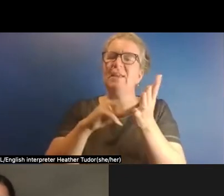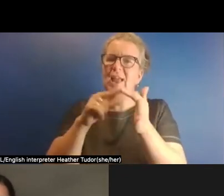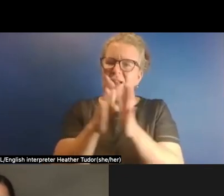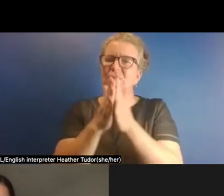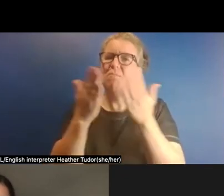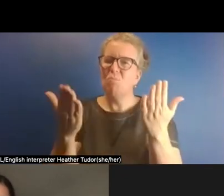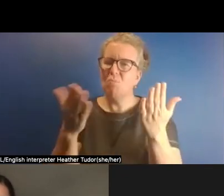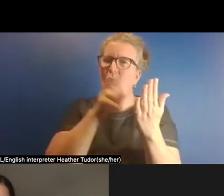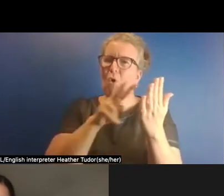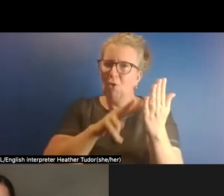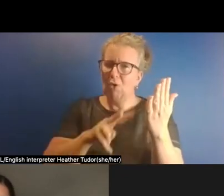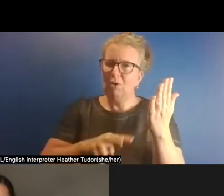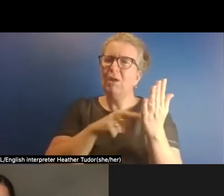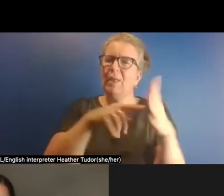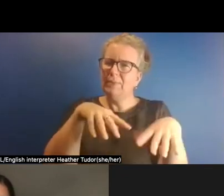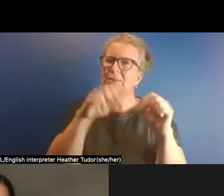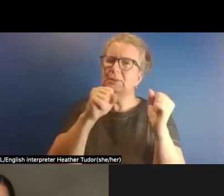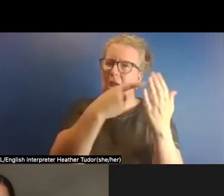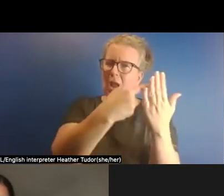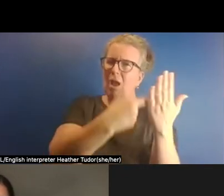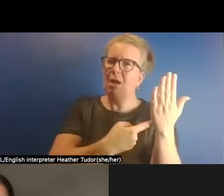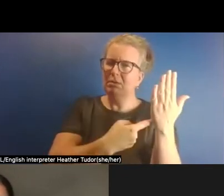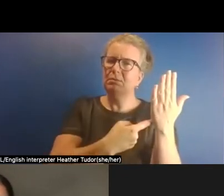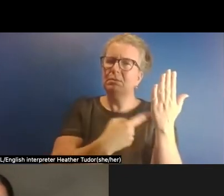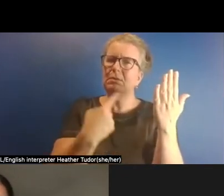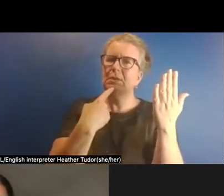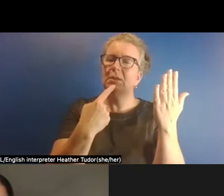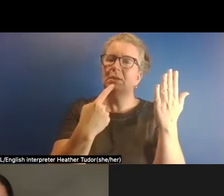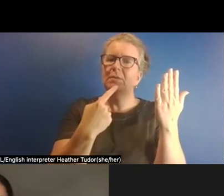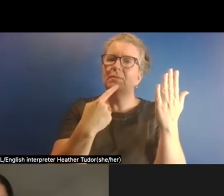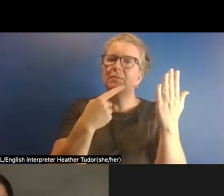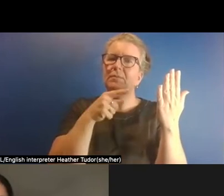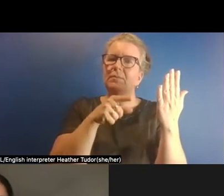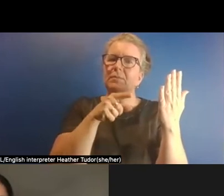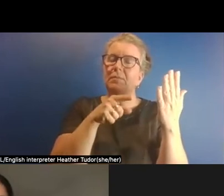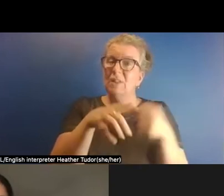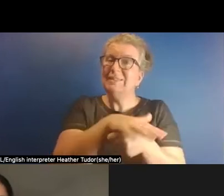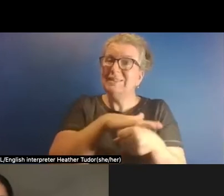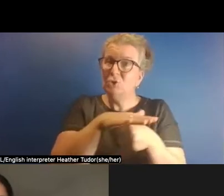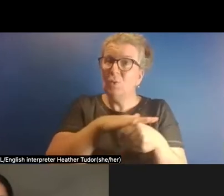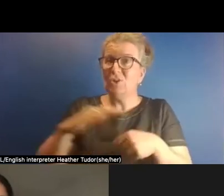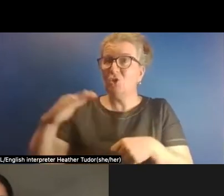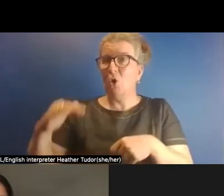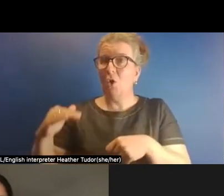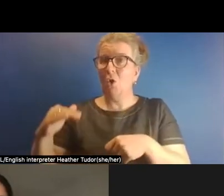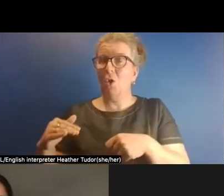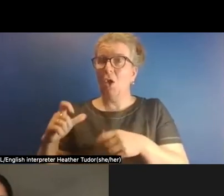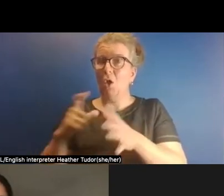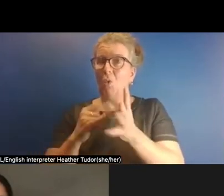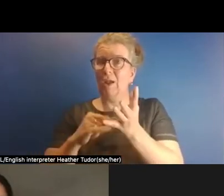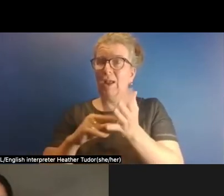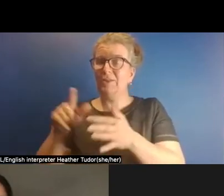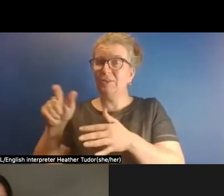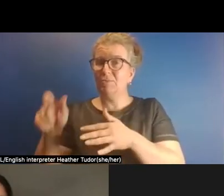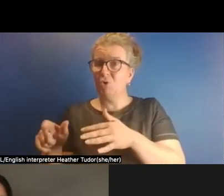beginning part, he says that there has been like a case where a lower caste person was serving